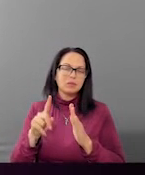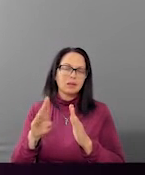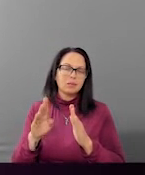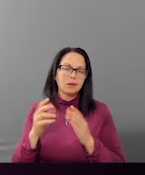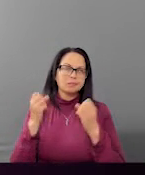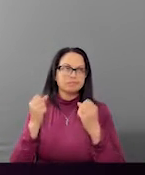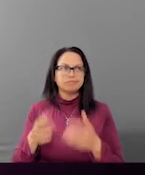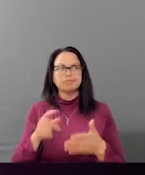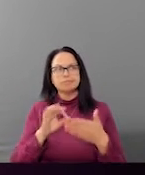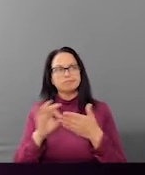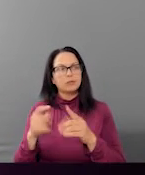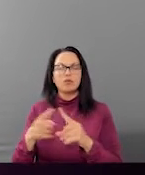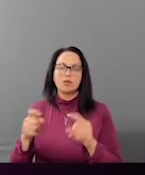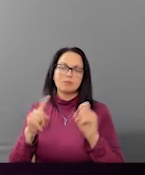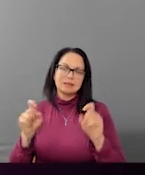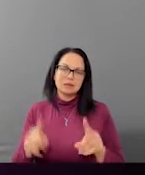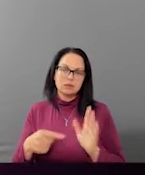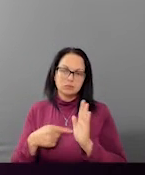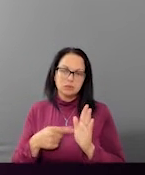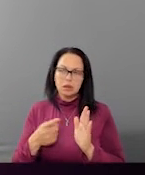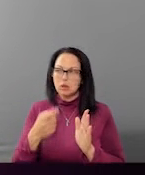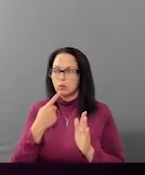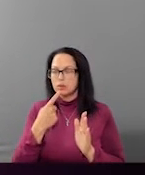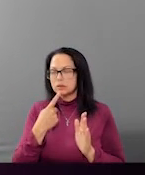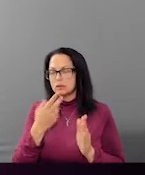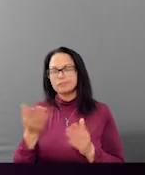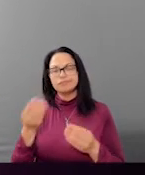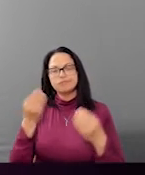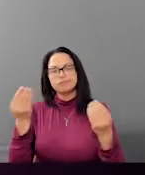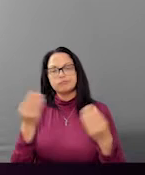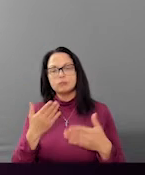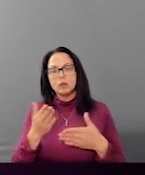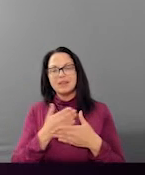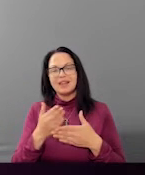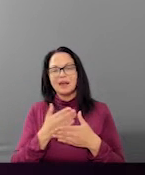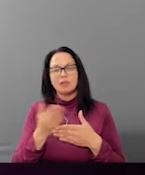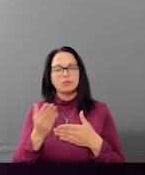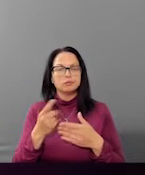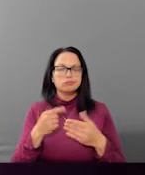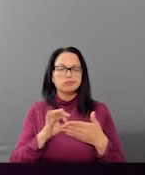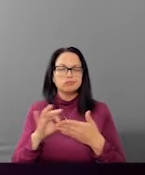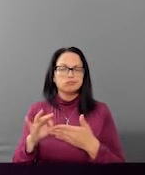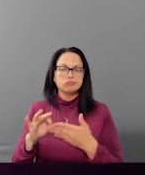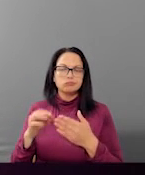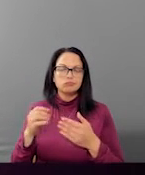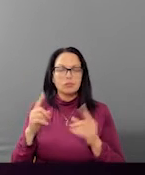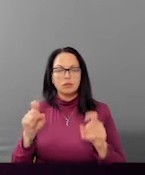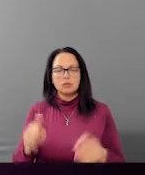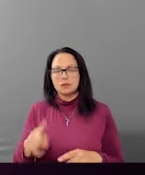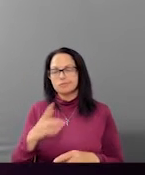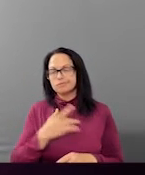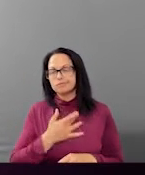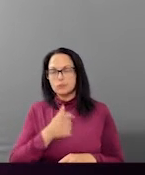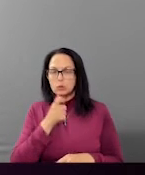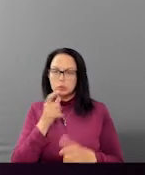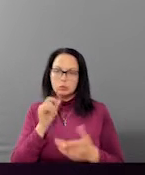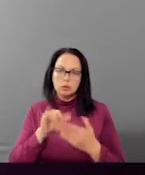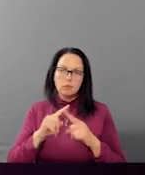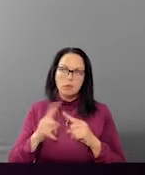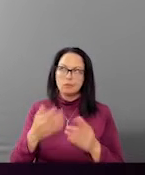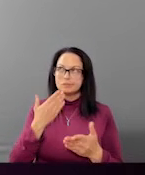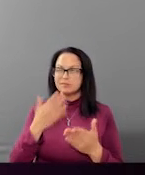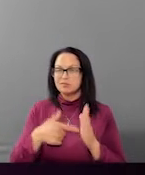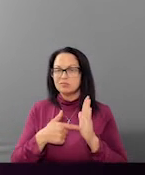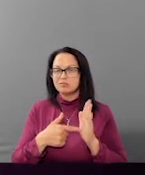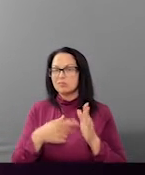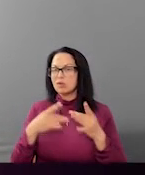of scores from a test, and you want to say, give me the average score of the test. Now, you normally wouldn't really do this, but let's just use it as an example. The resolver